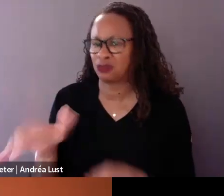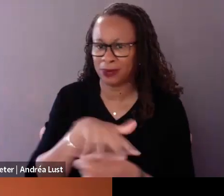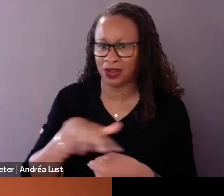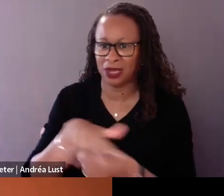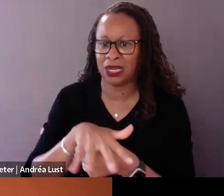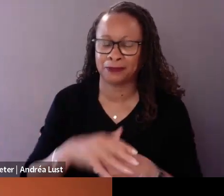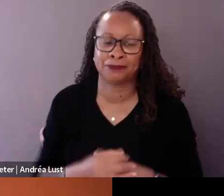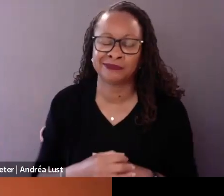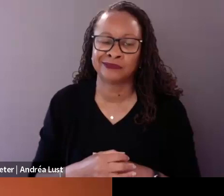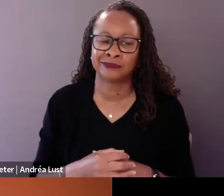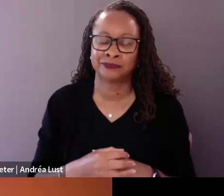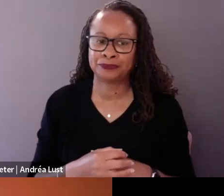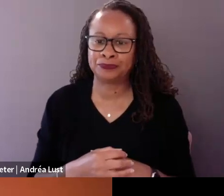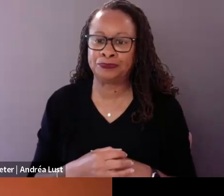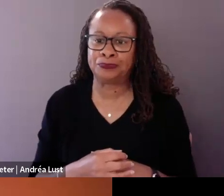And